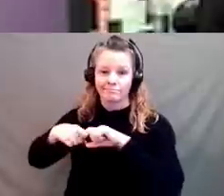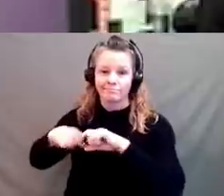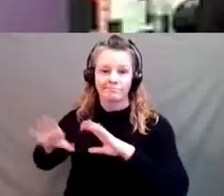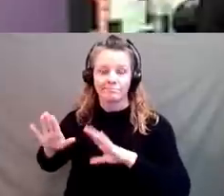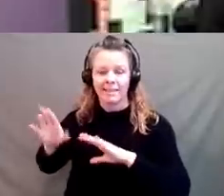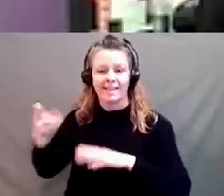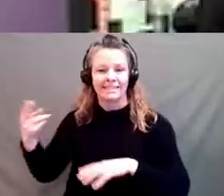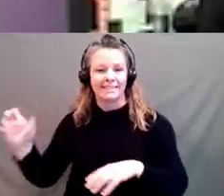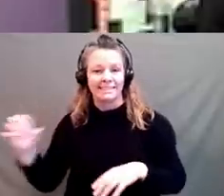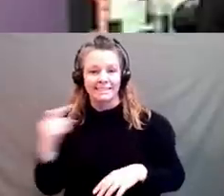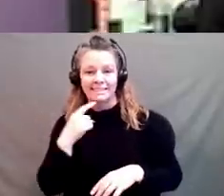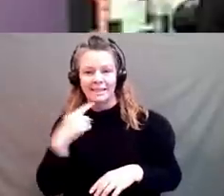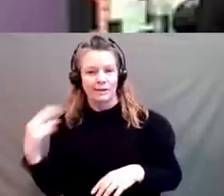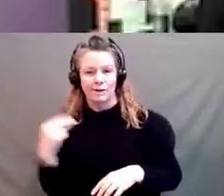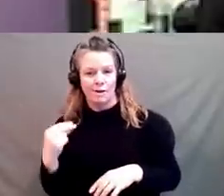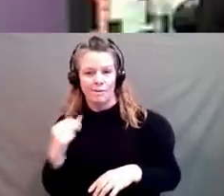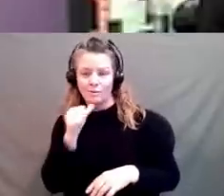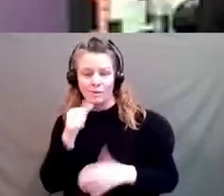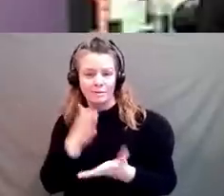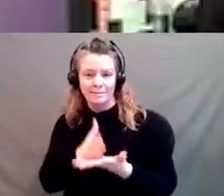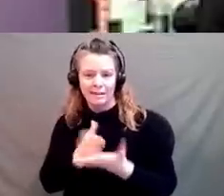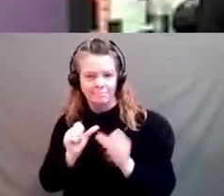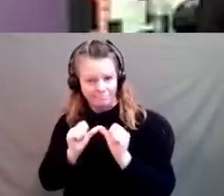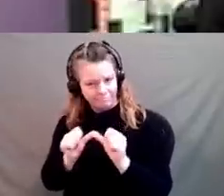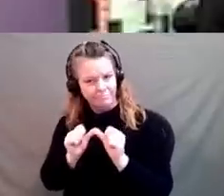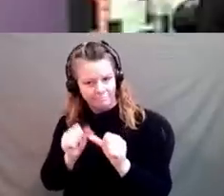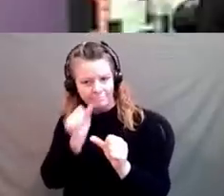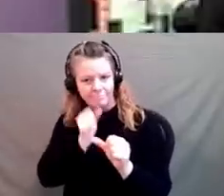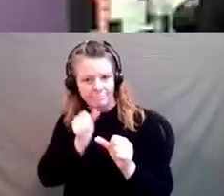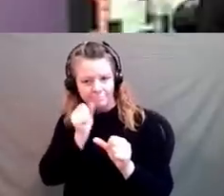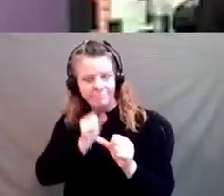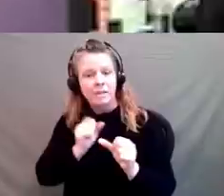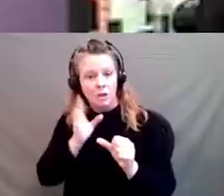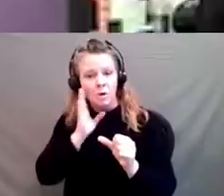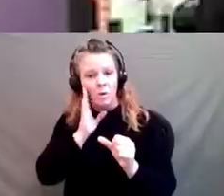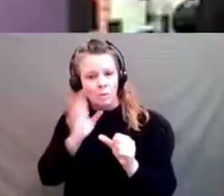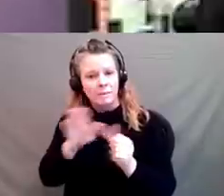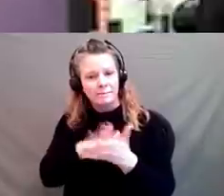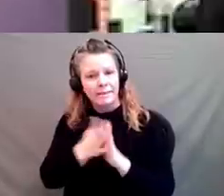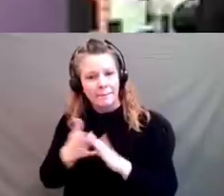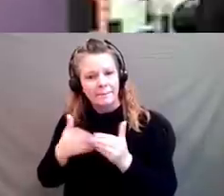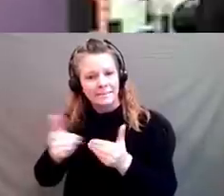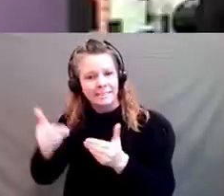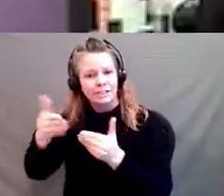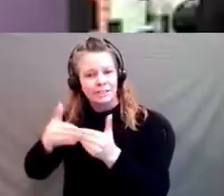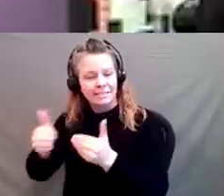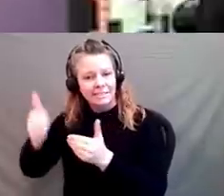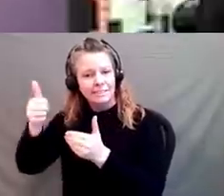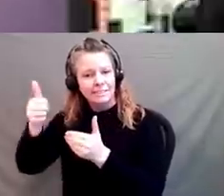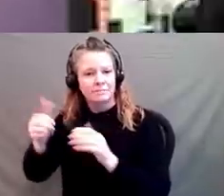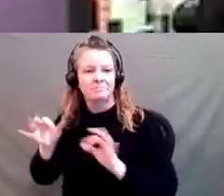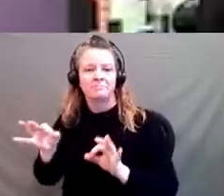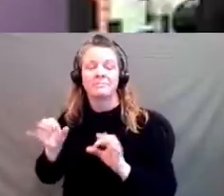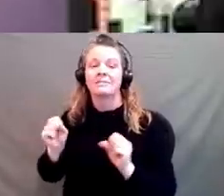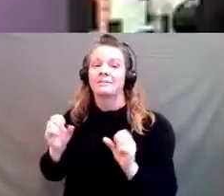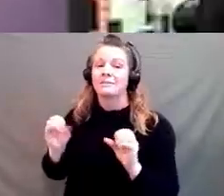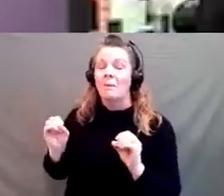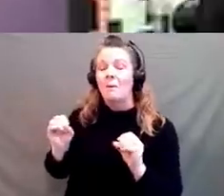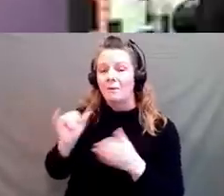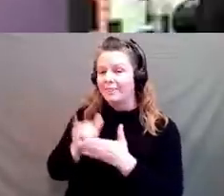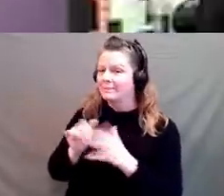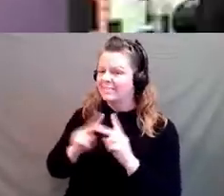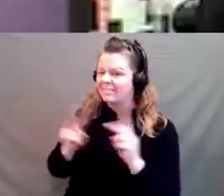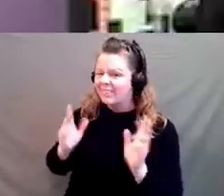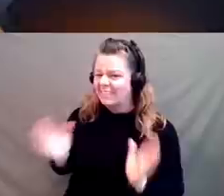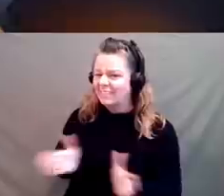no, don't stop. He said, keep on. You know, he's just gonna get easier and easier. And so that was very encouraging